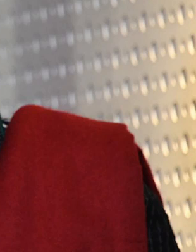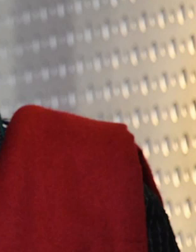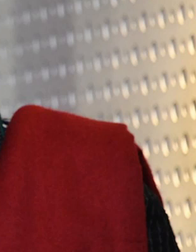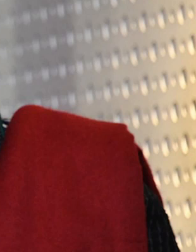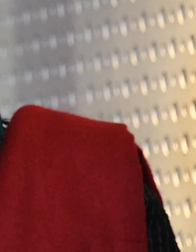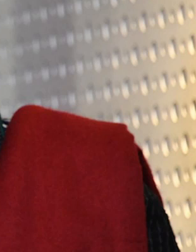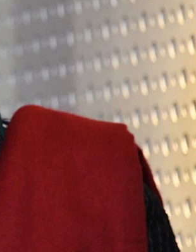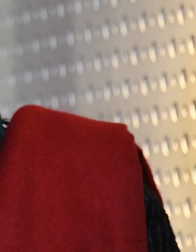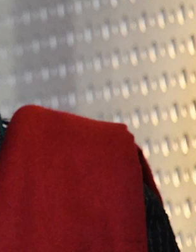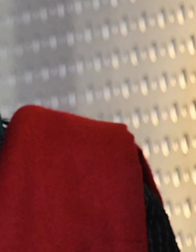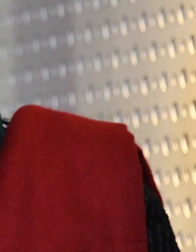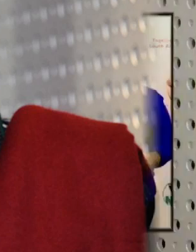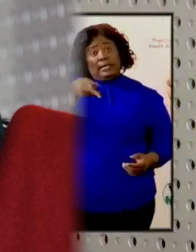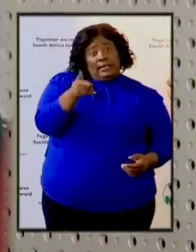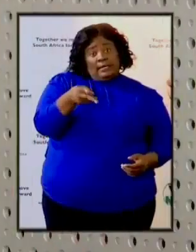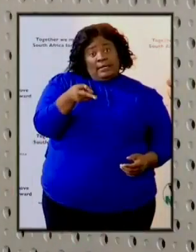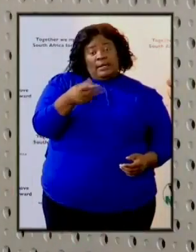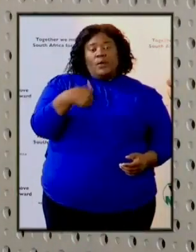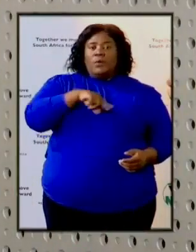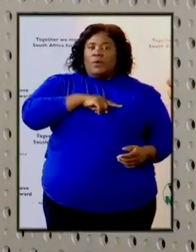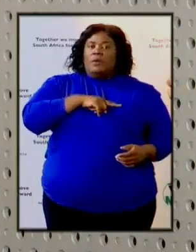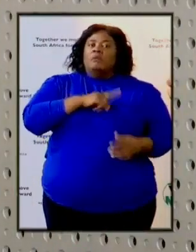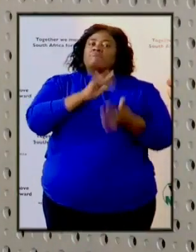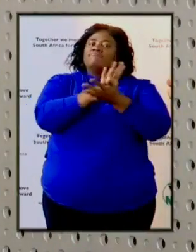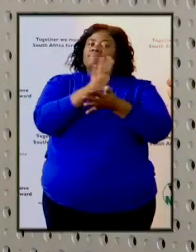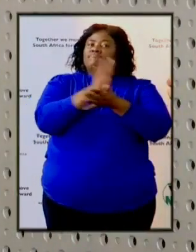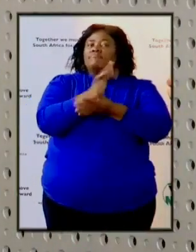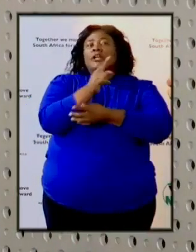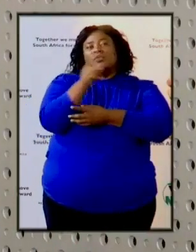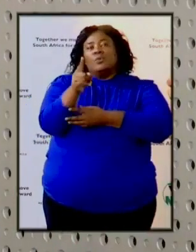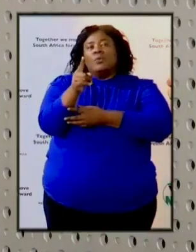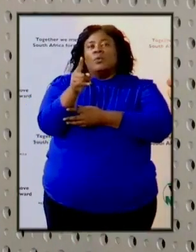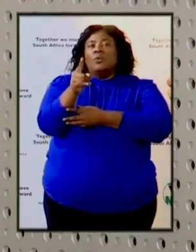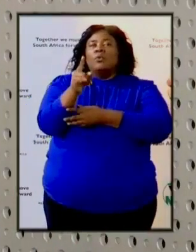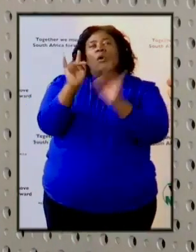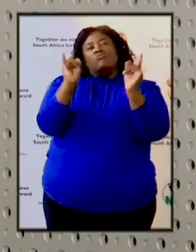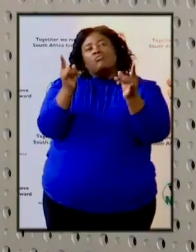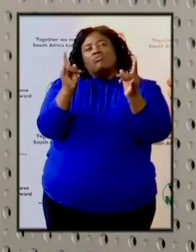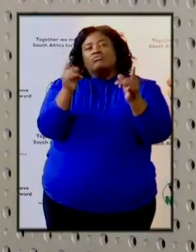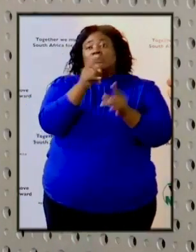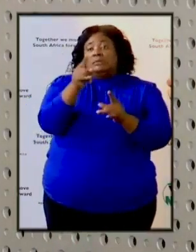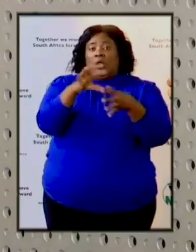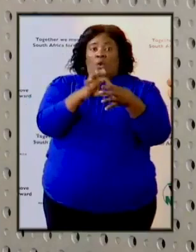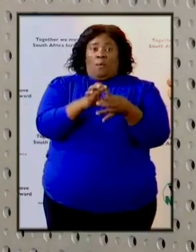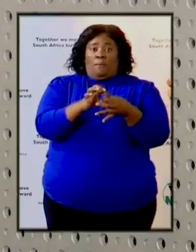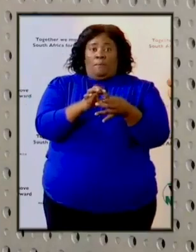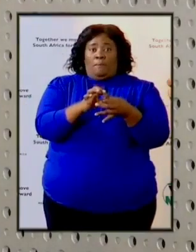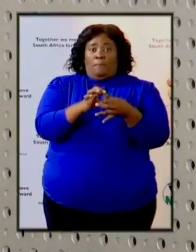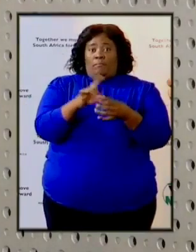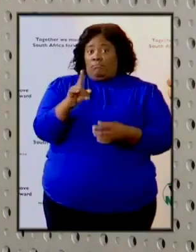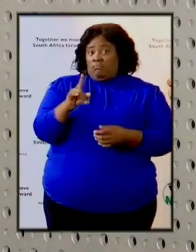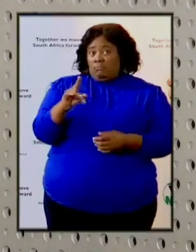Once again, we appreciate that you are with us here. Without any further, not